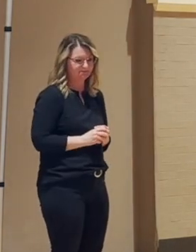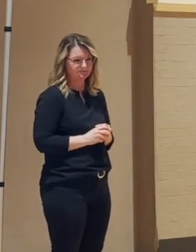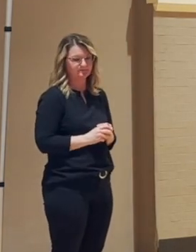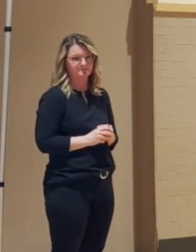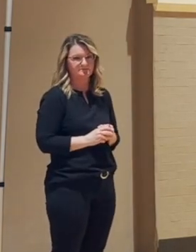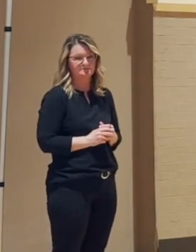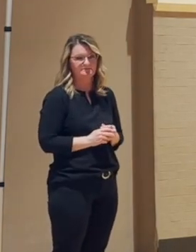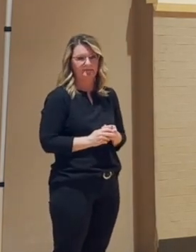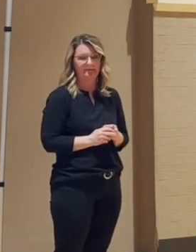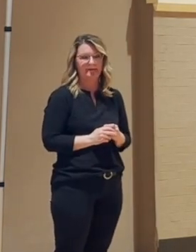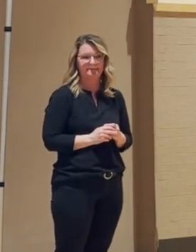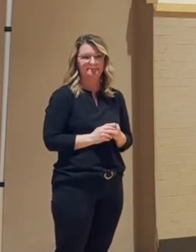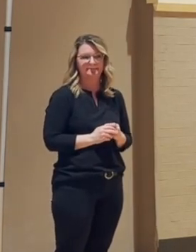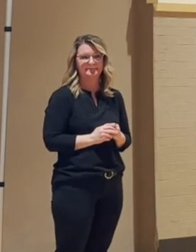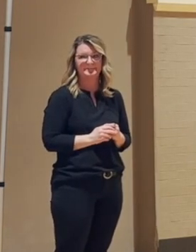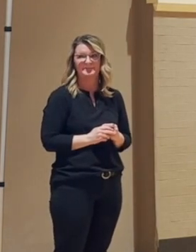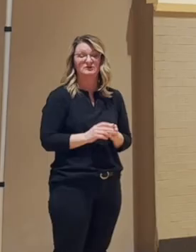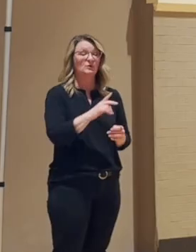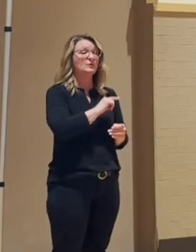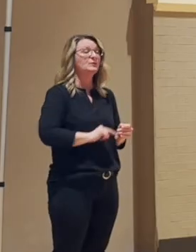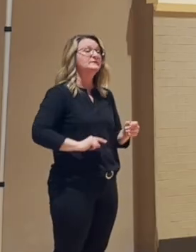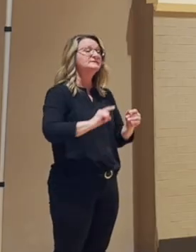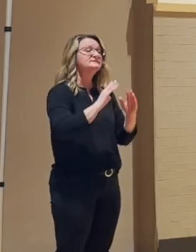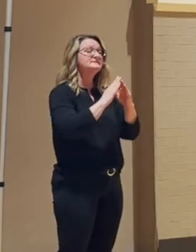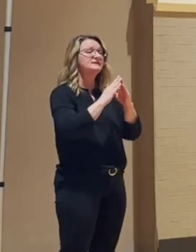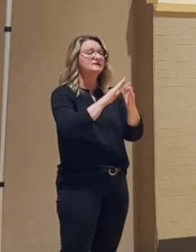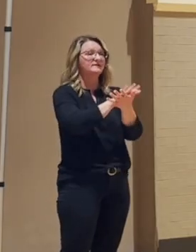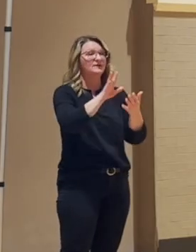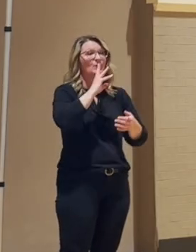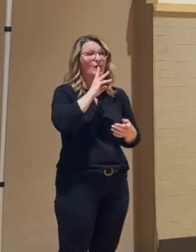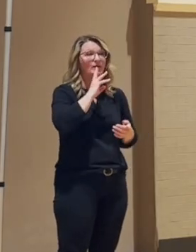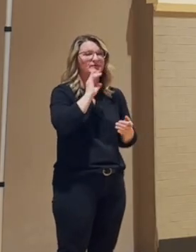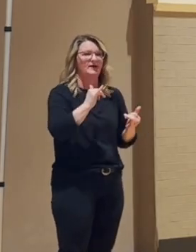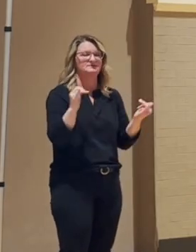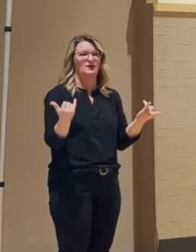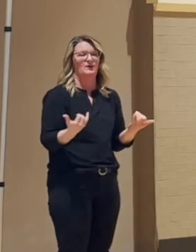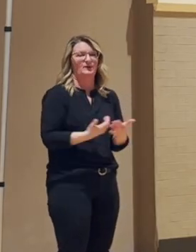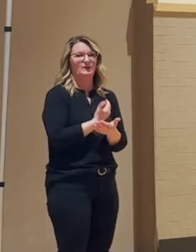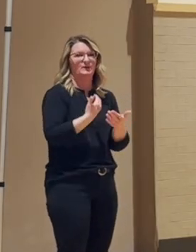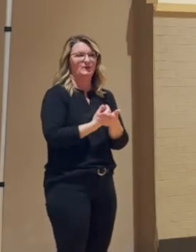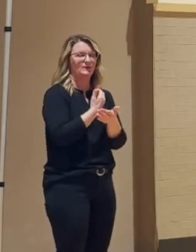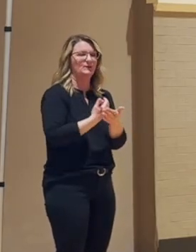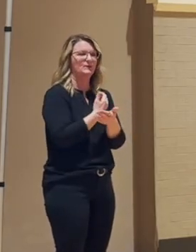And so this Queen City Clean Waters is our renewed and